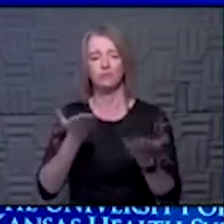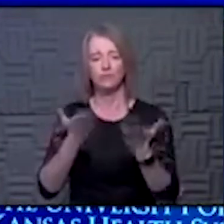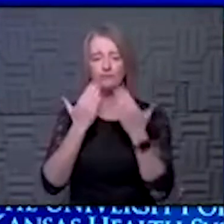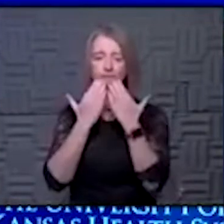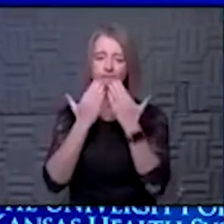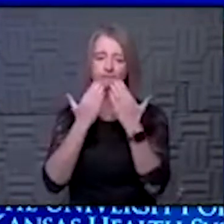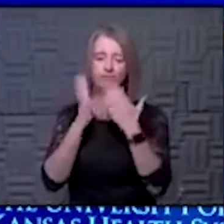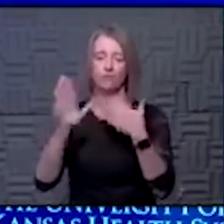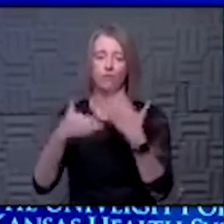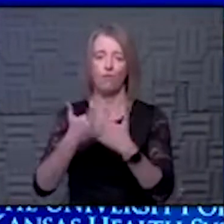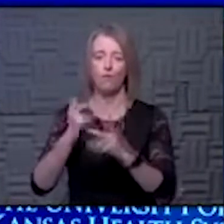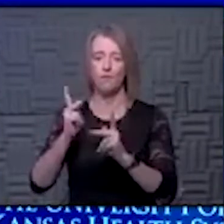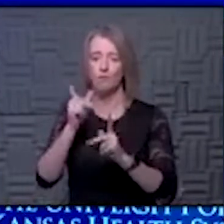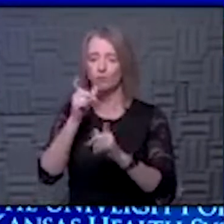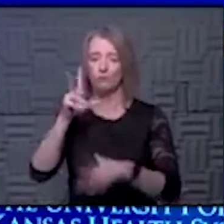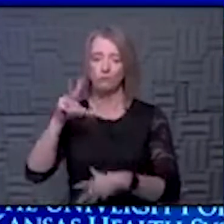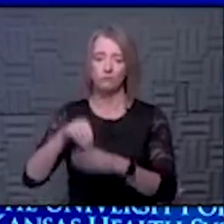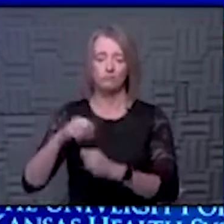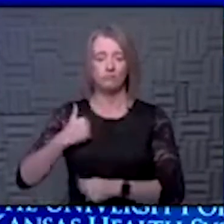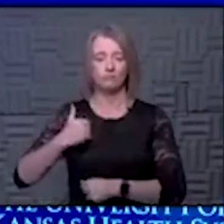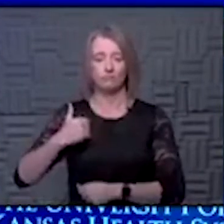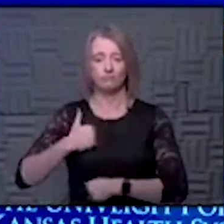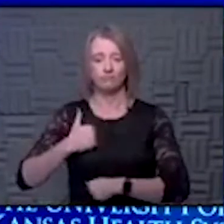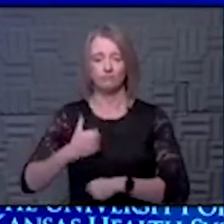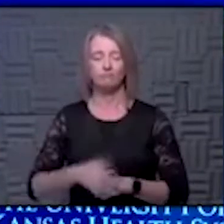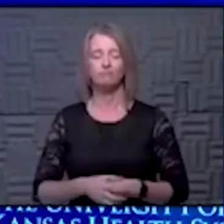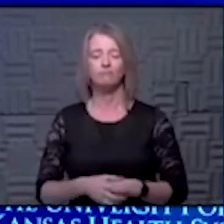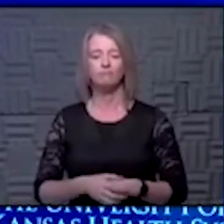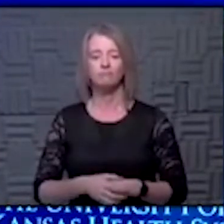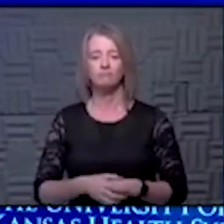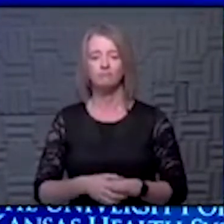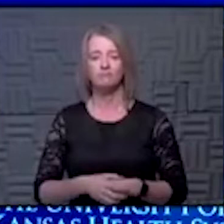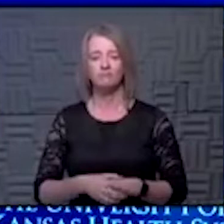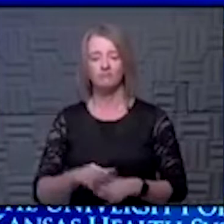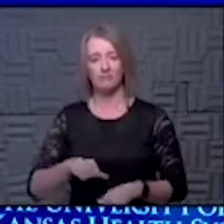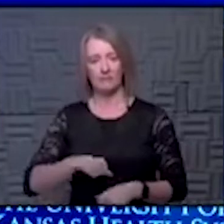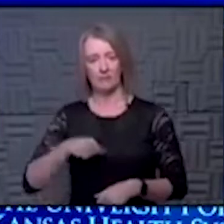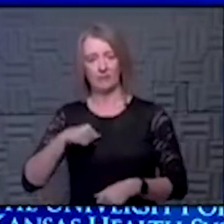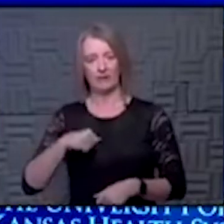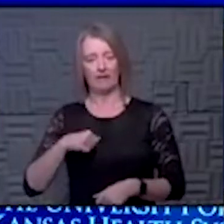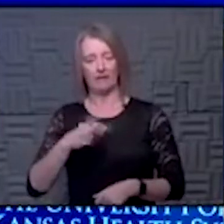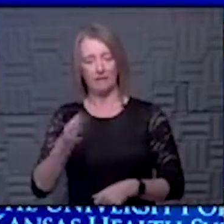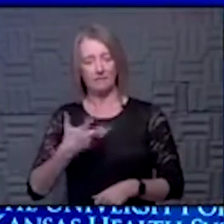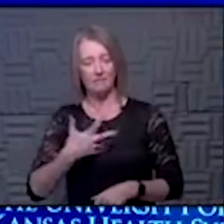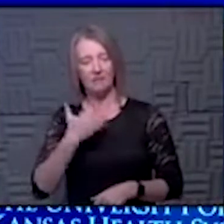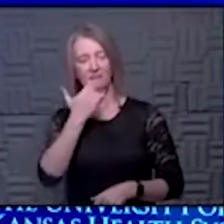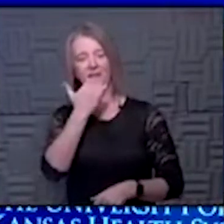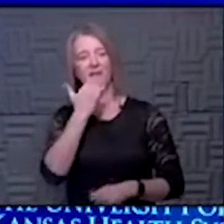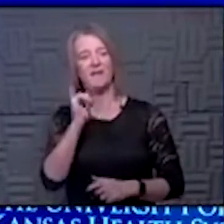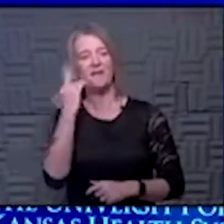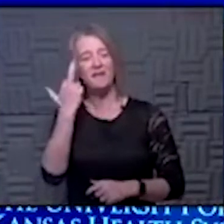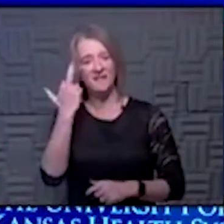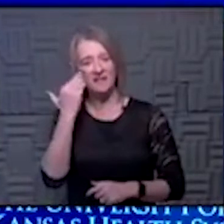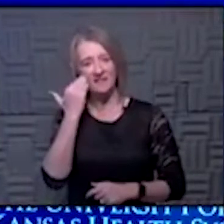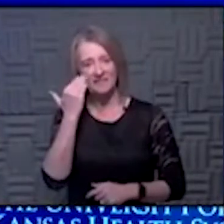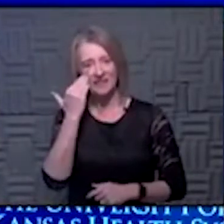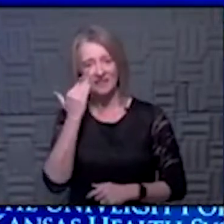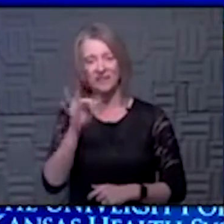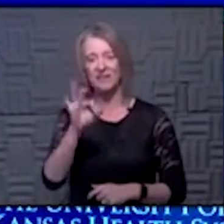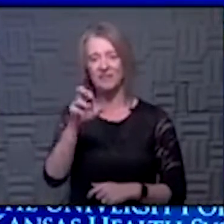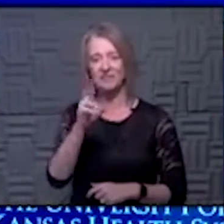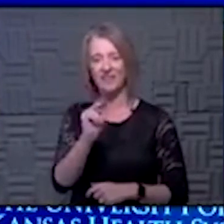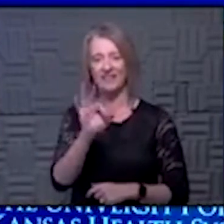thank all veterans for their service. And so I was proud actually to be corrected yesterday so that I know now that fun